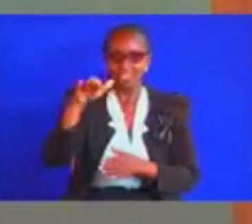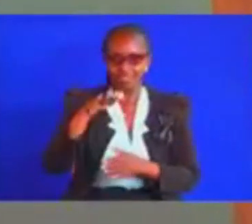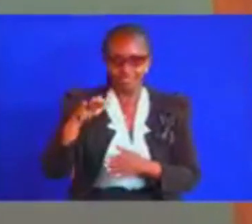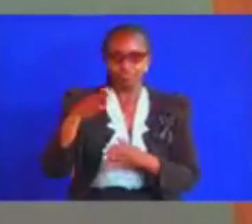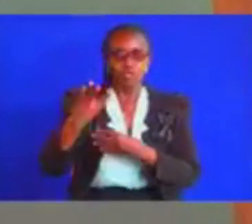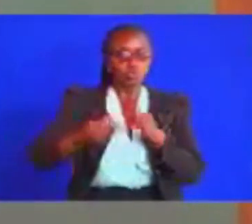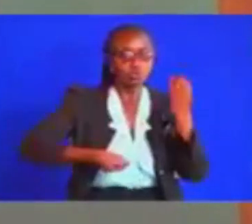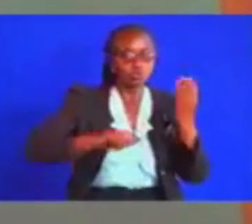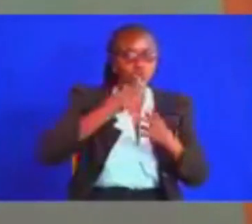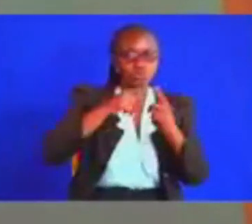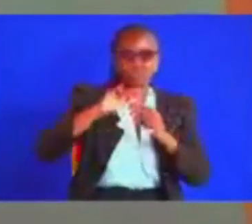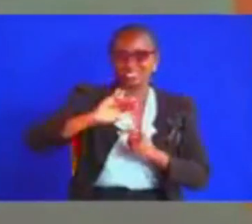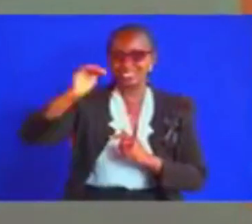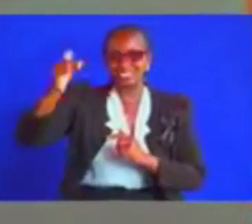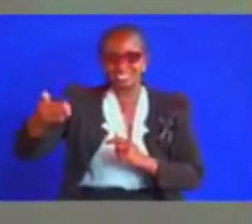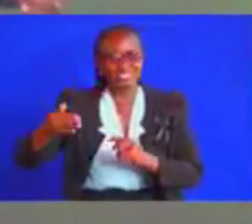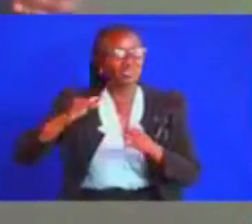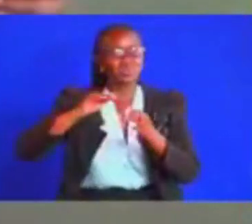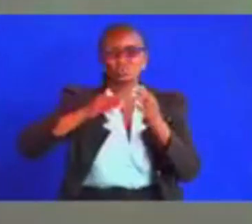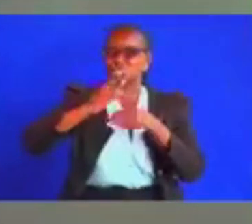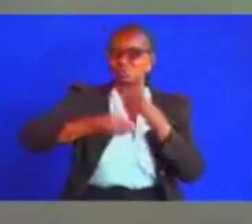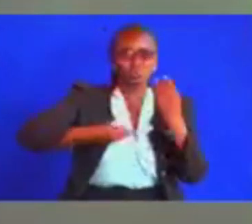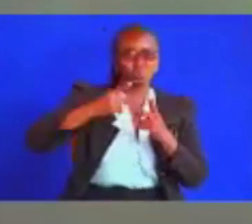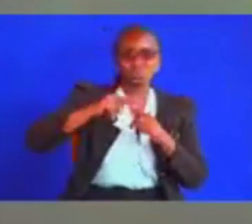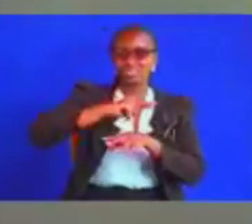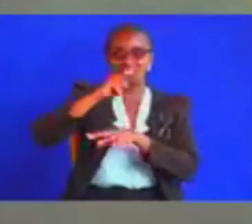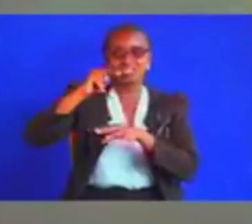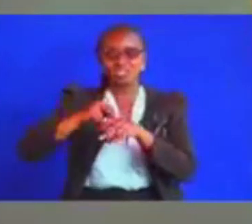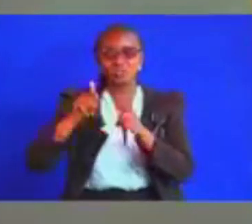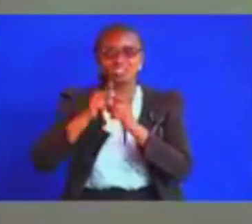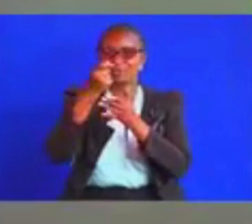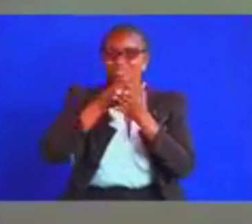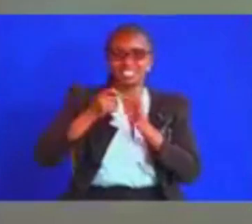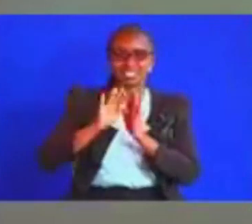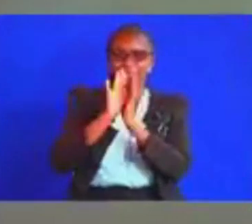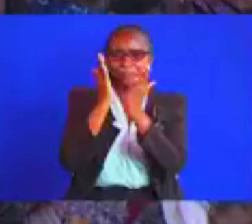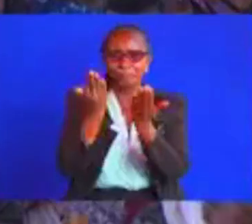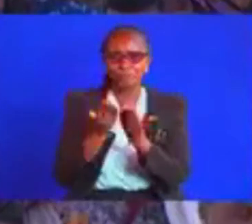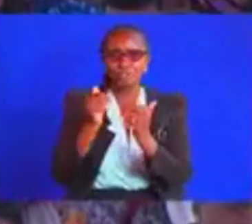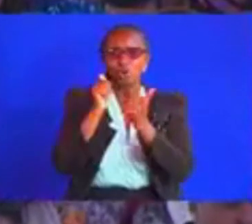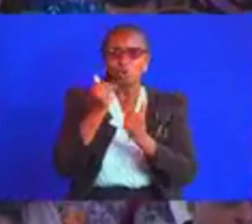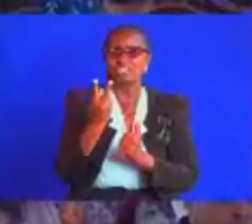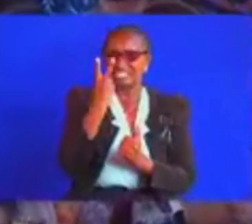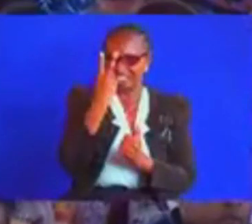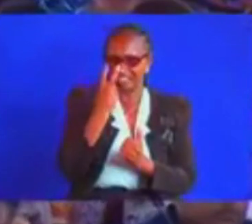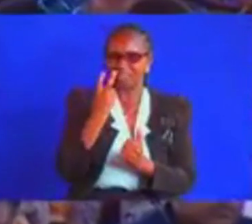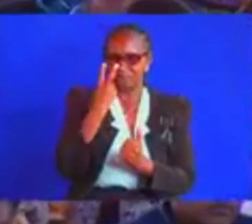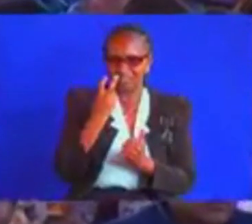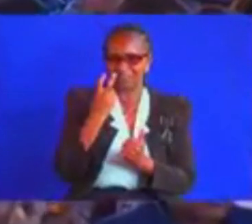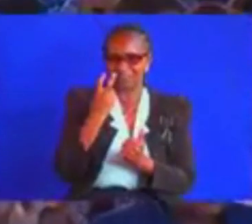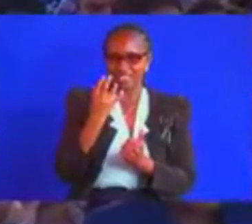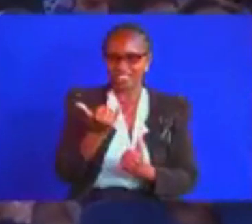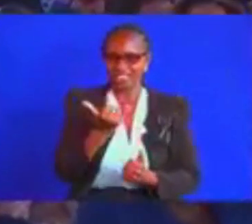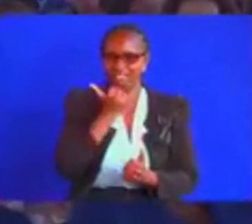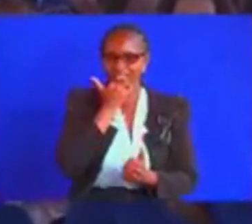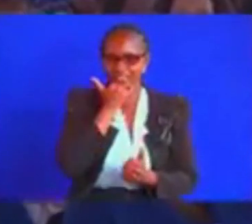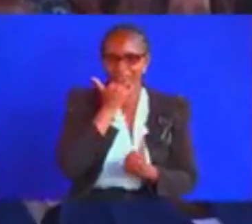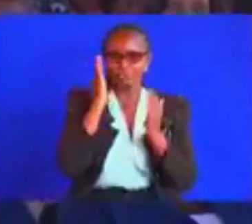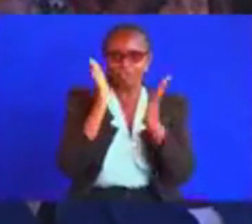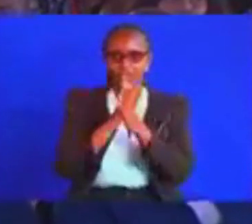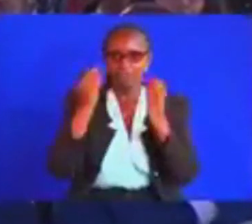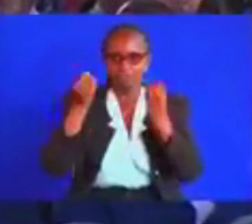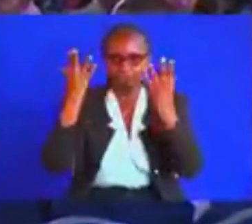them to cities, sold them to nations, written books that are a capture of error.